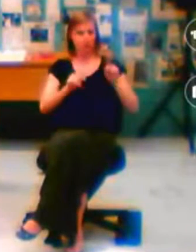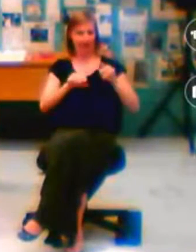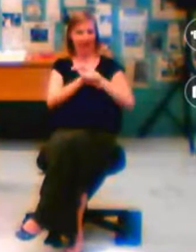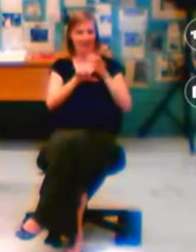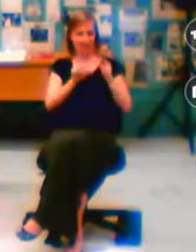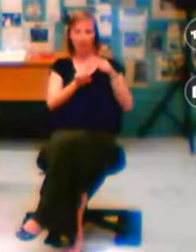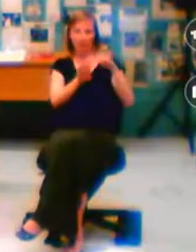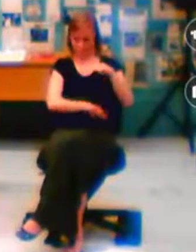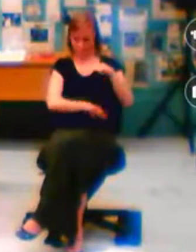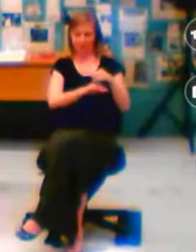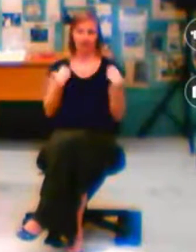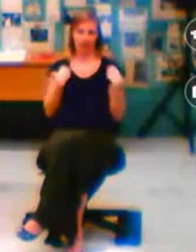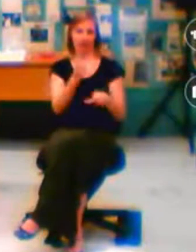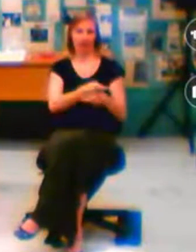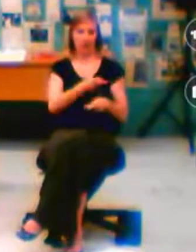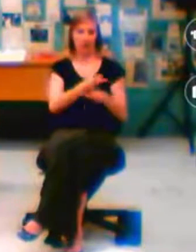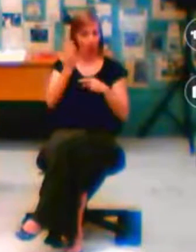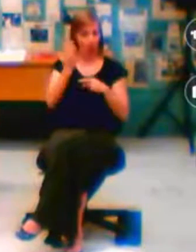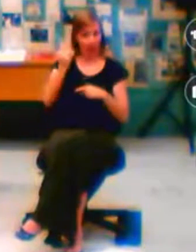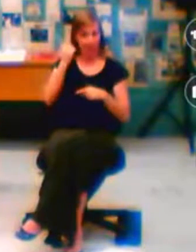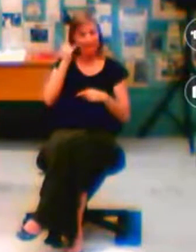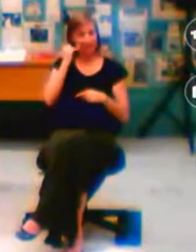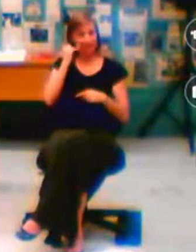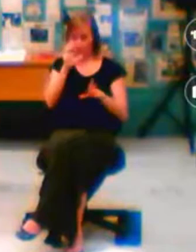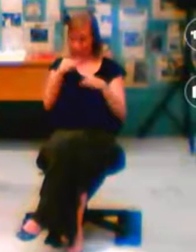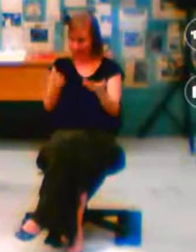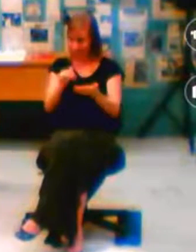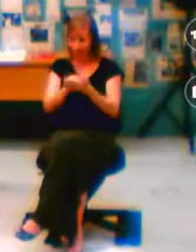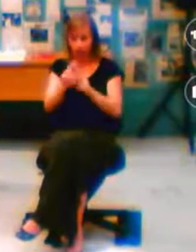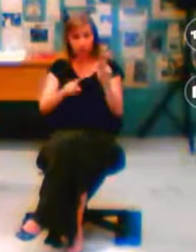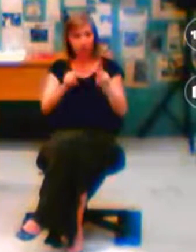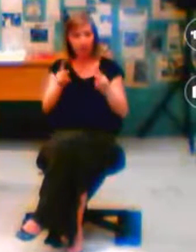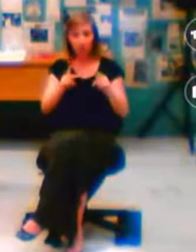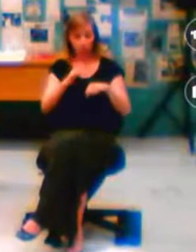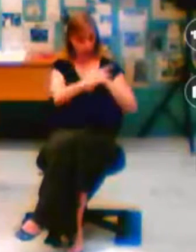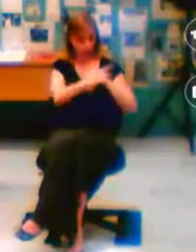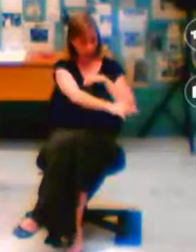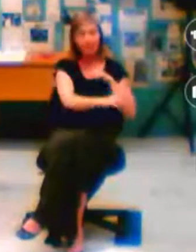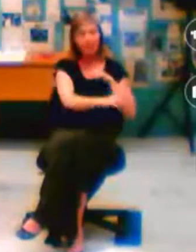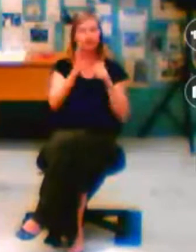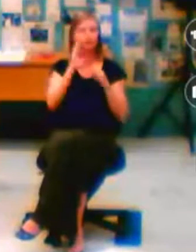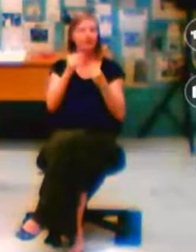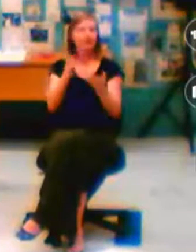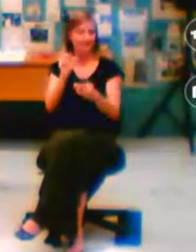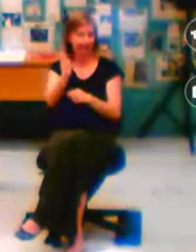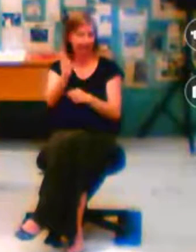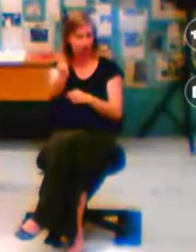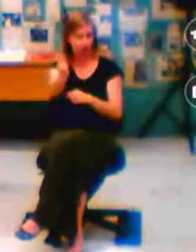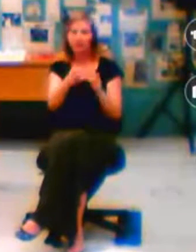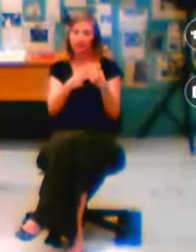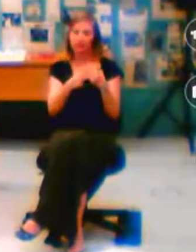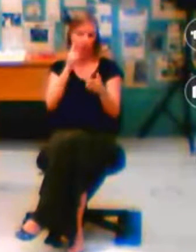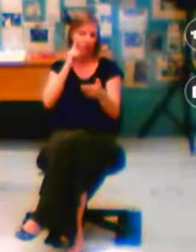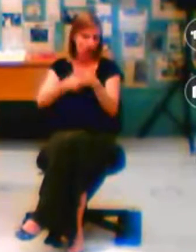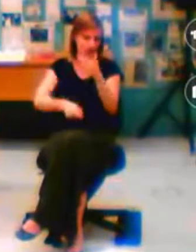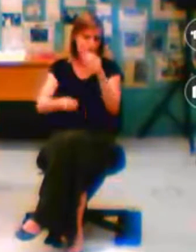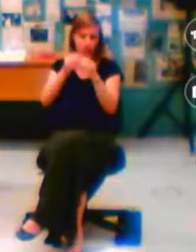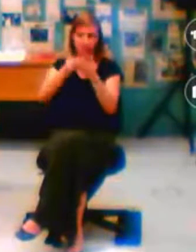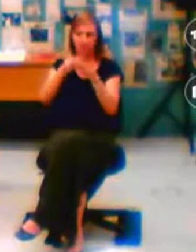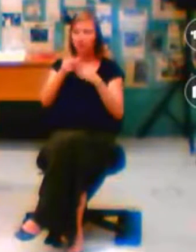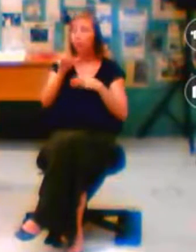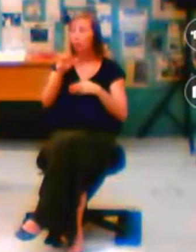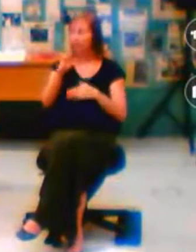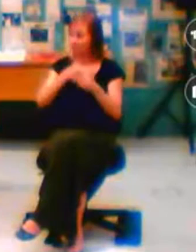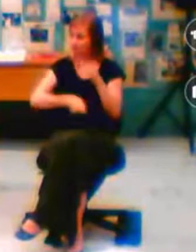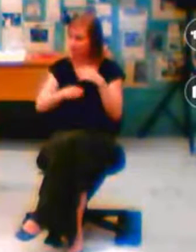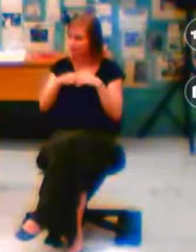don't want to guarantee everybody a right to health care. Every other developed country in the world guarantees everyone access to basic